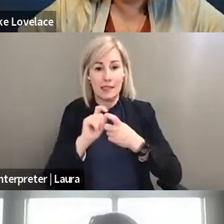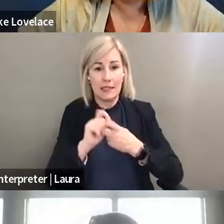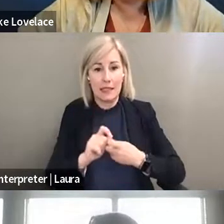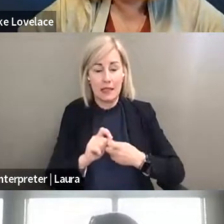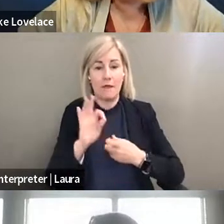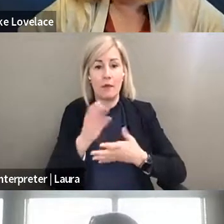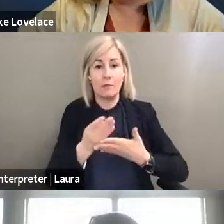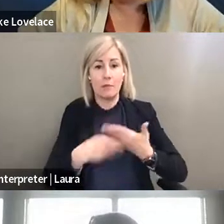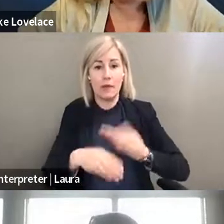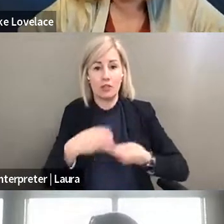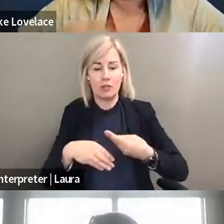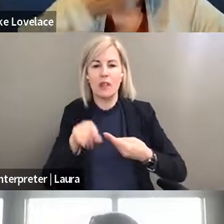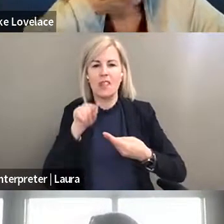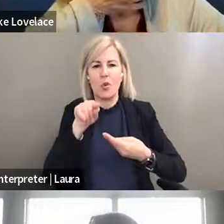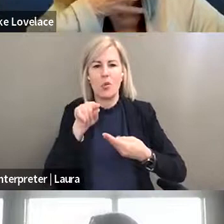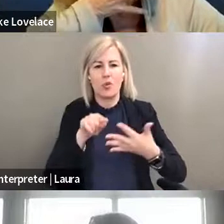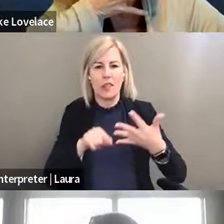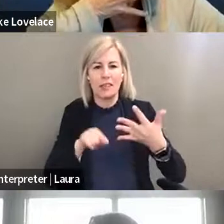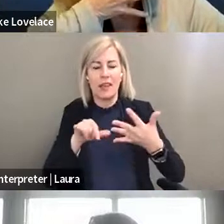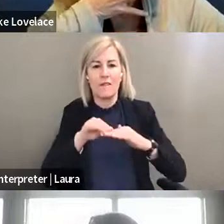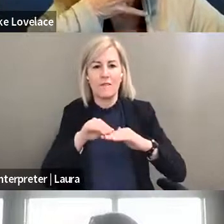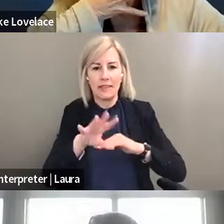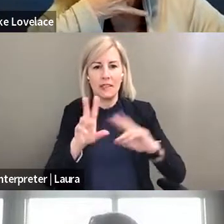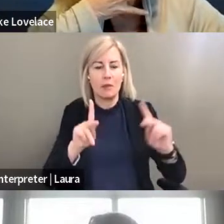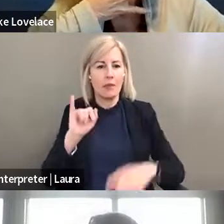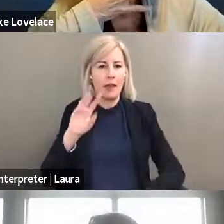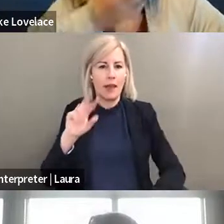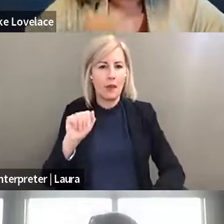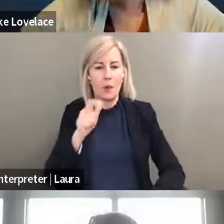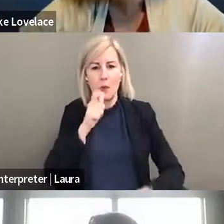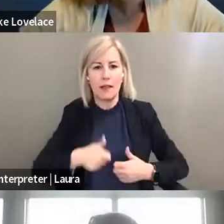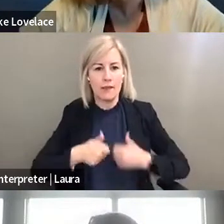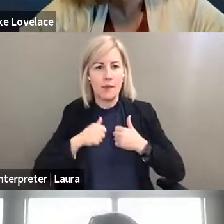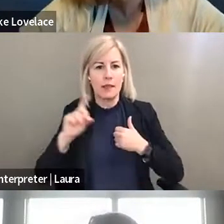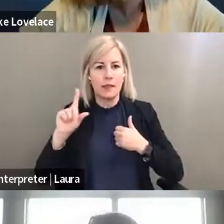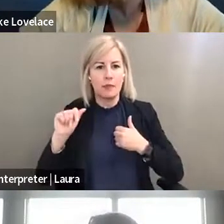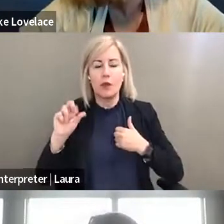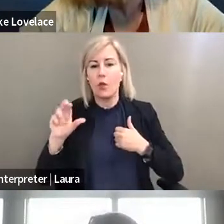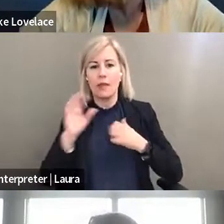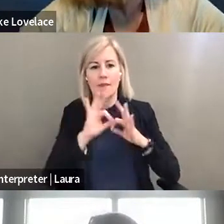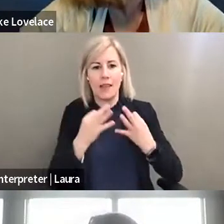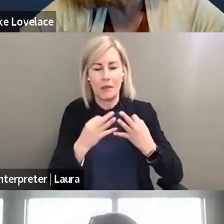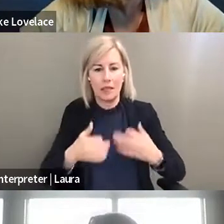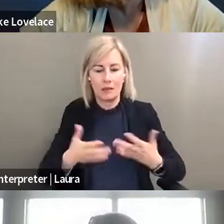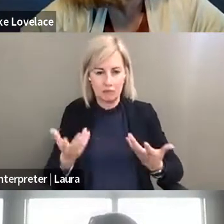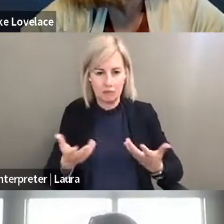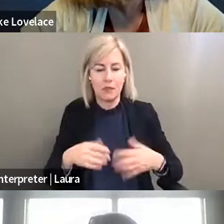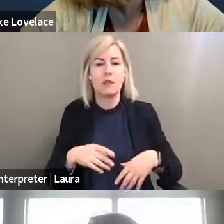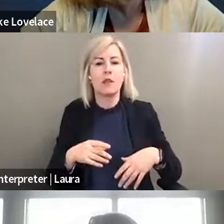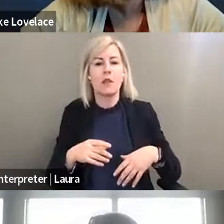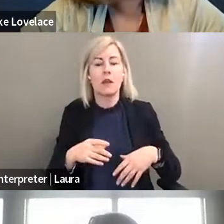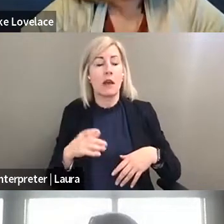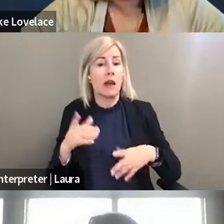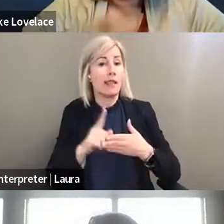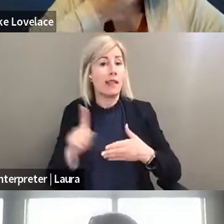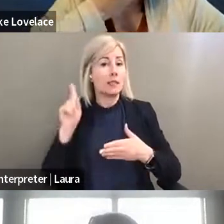budget, these are things that are affecting people in Iowa that are living with disabilities or their families. Last week, and I told you about this, I received a call